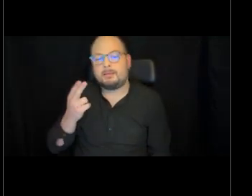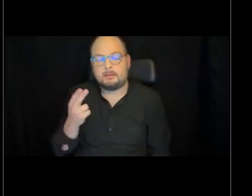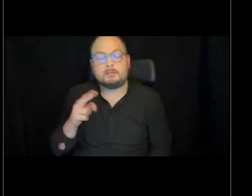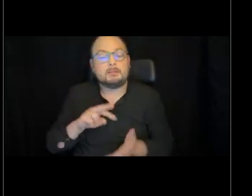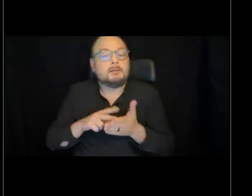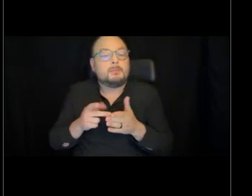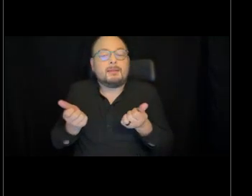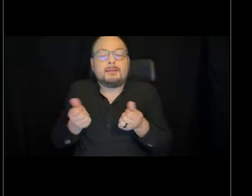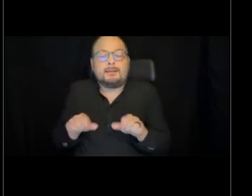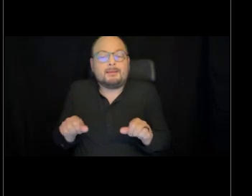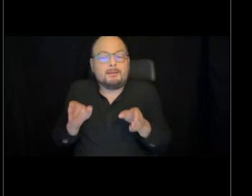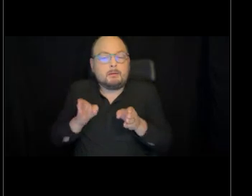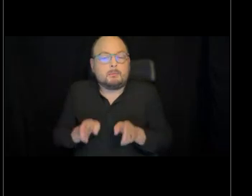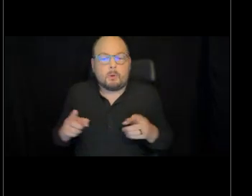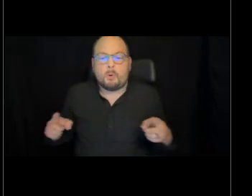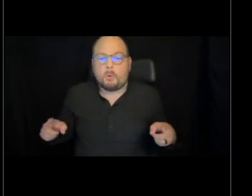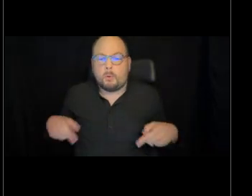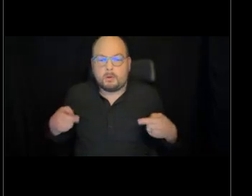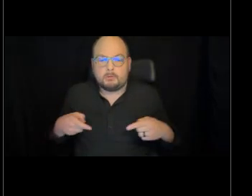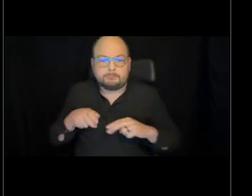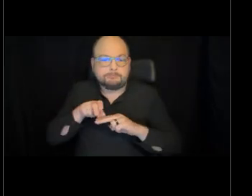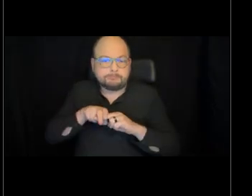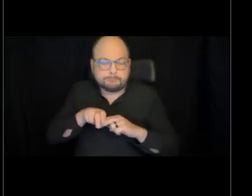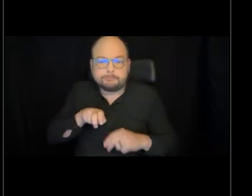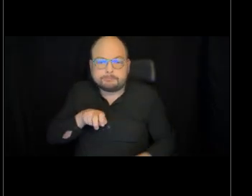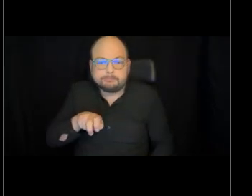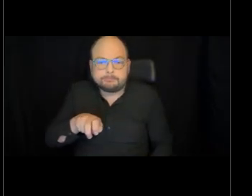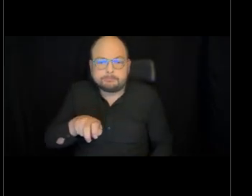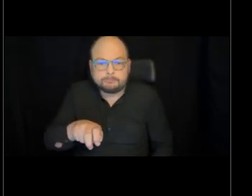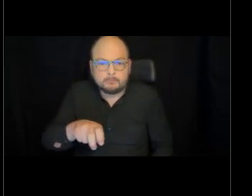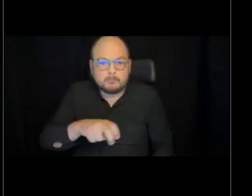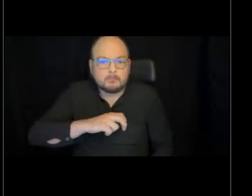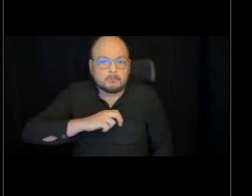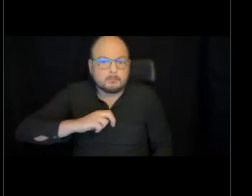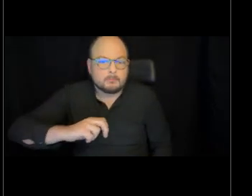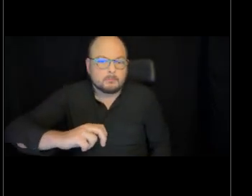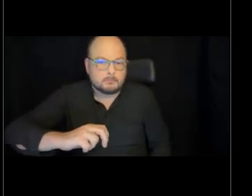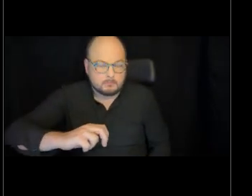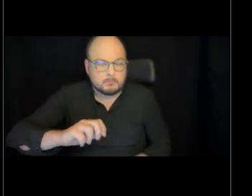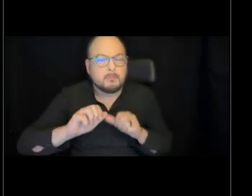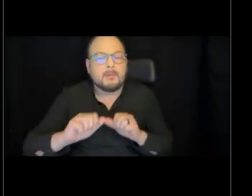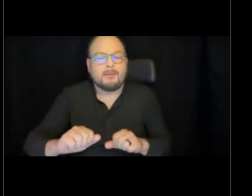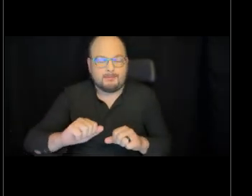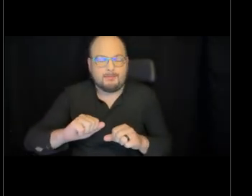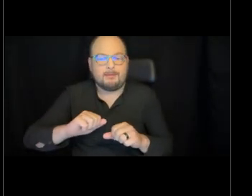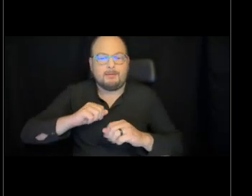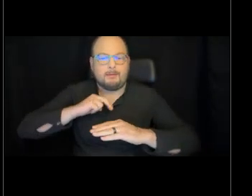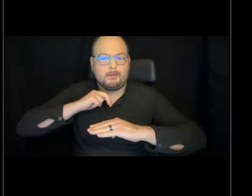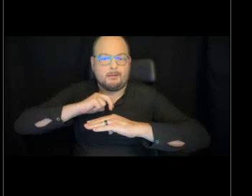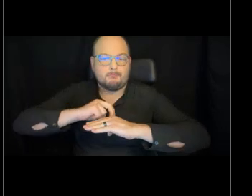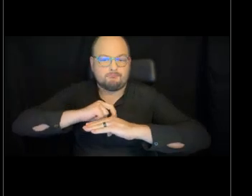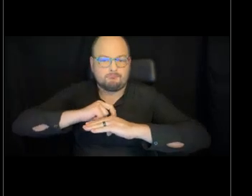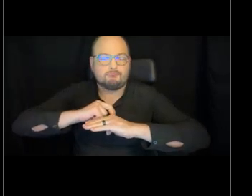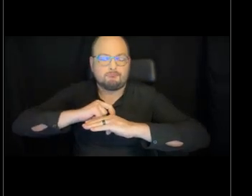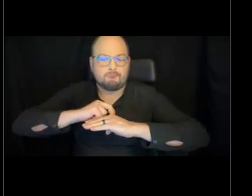position themselves parallel to the appliance or fixture at the base of the